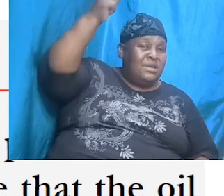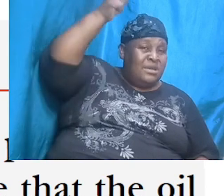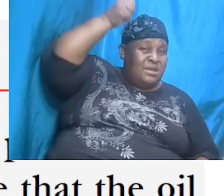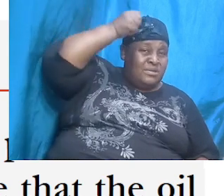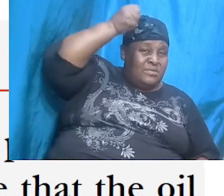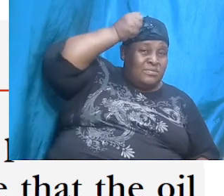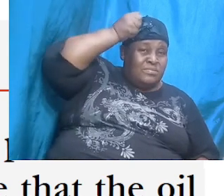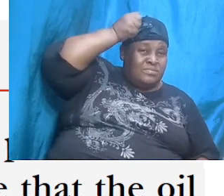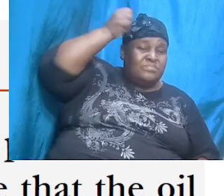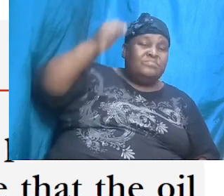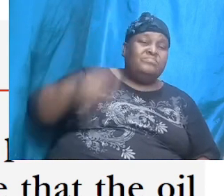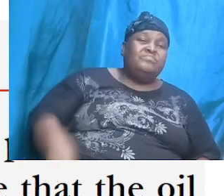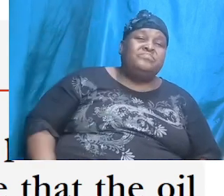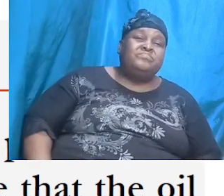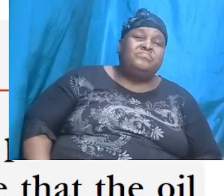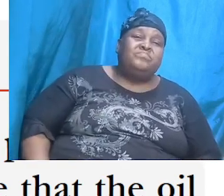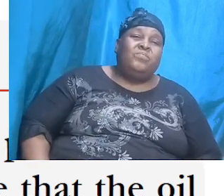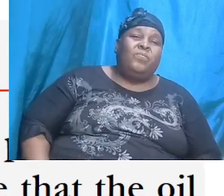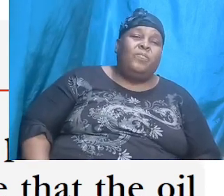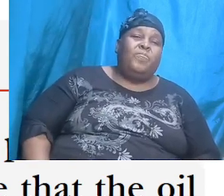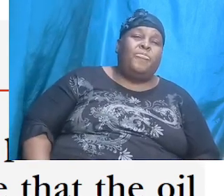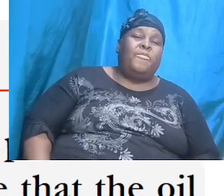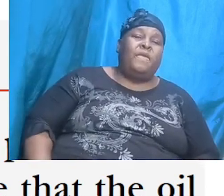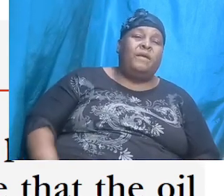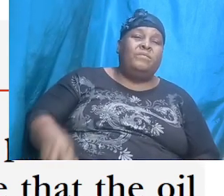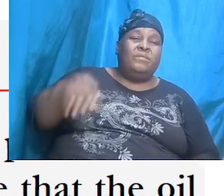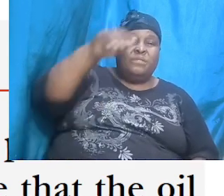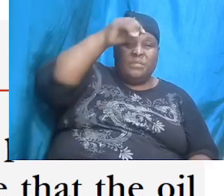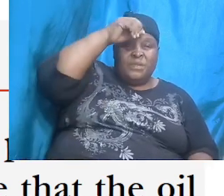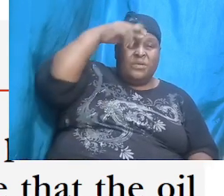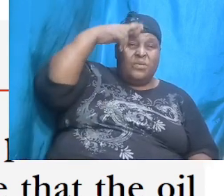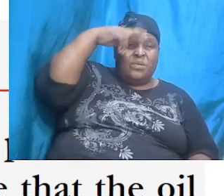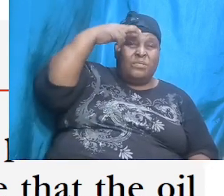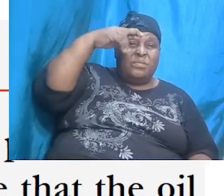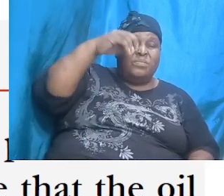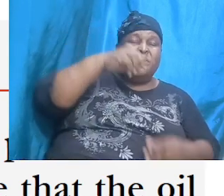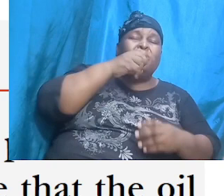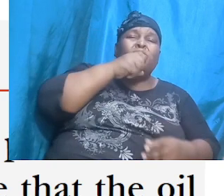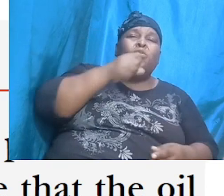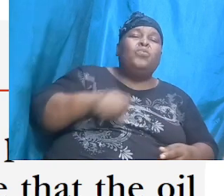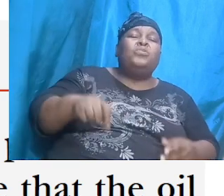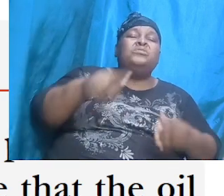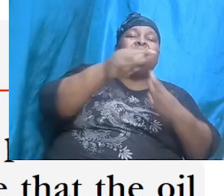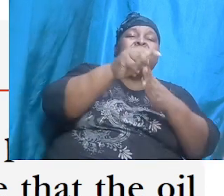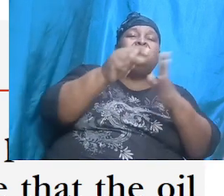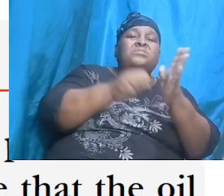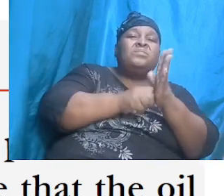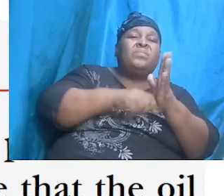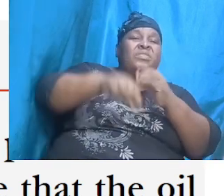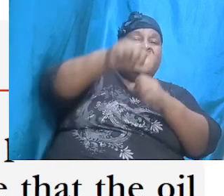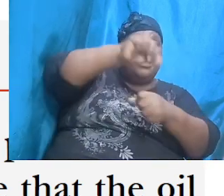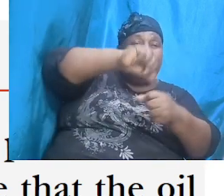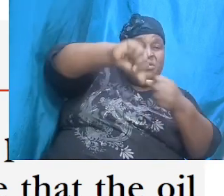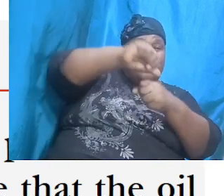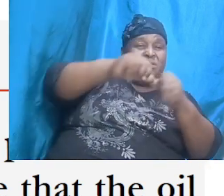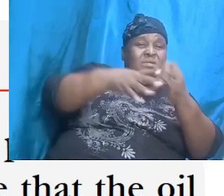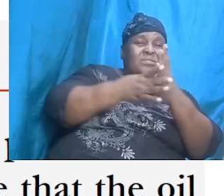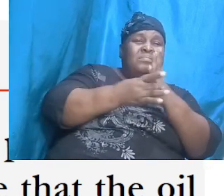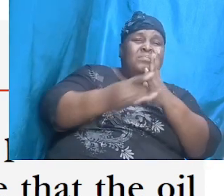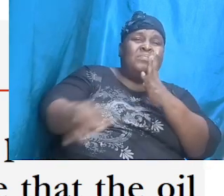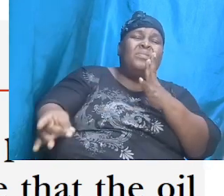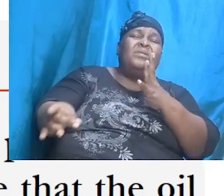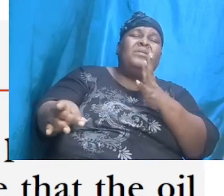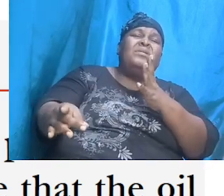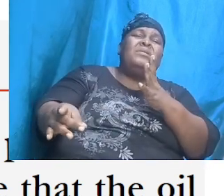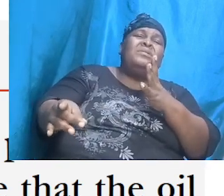things. Let me remind you that in the Old Testament, the anointing oil was a